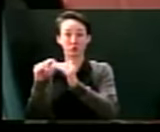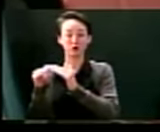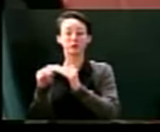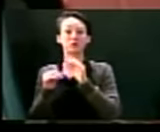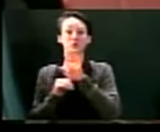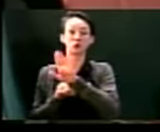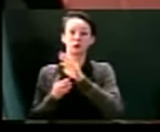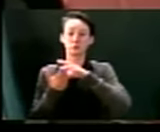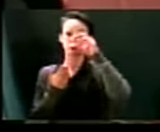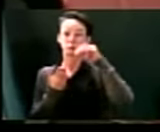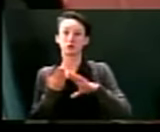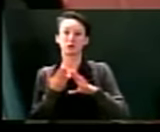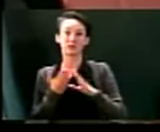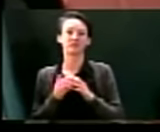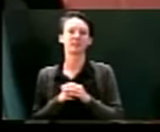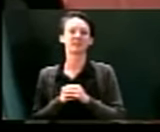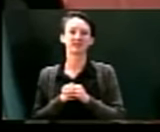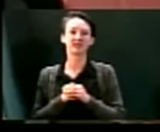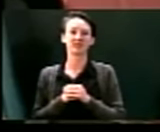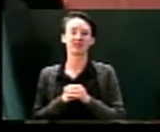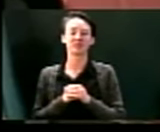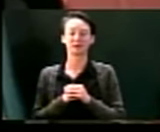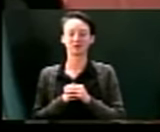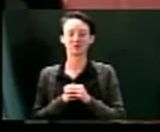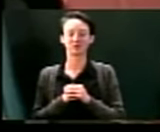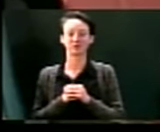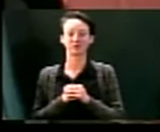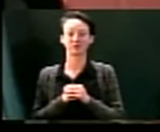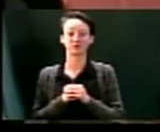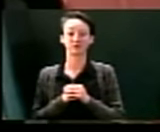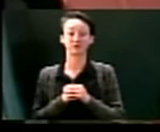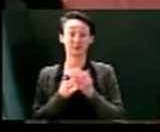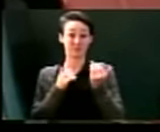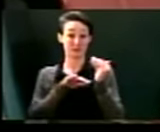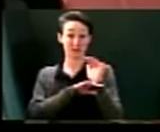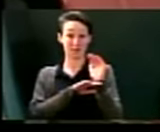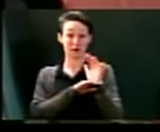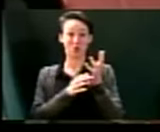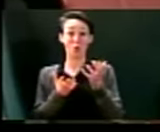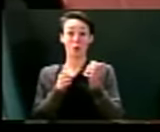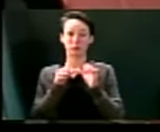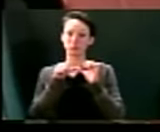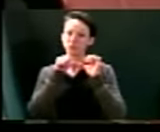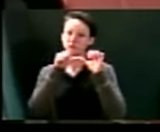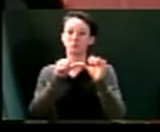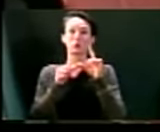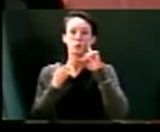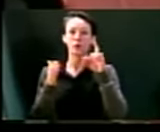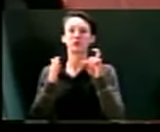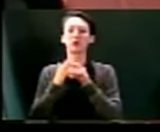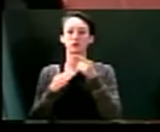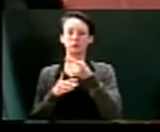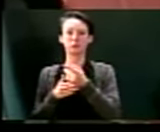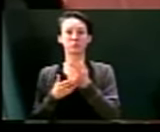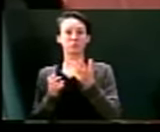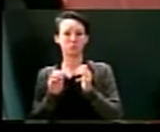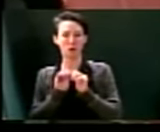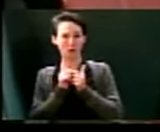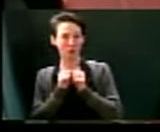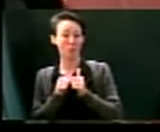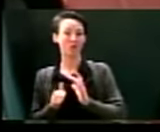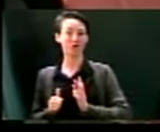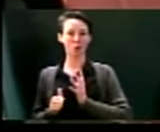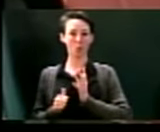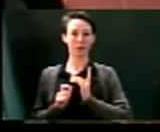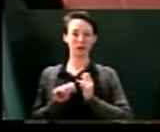media to give her some extra attention there as well. Now, this evening, we want to continue to recognize her by formally giving her